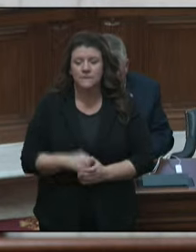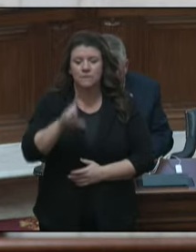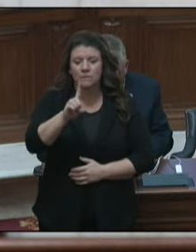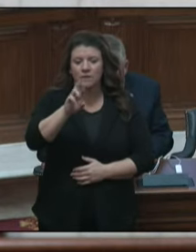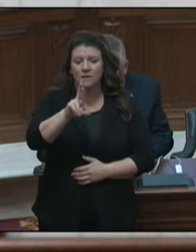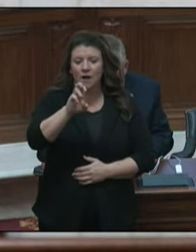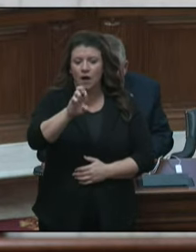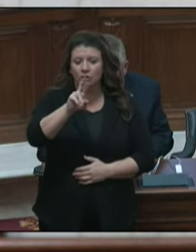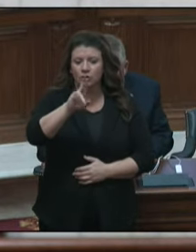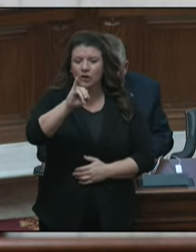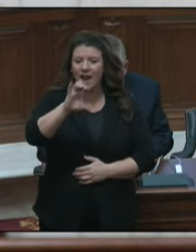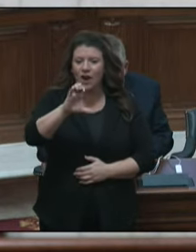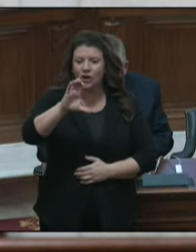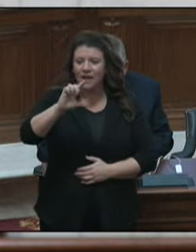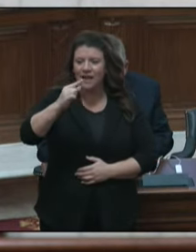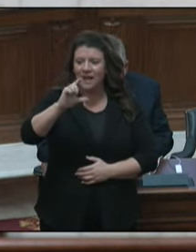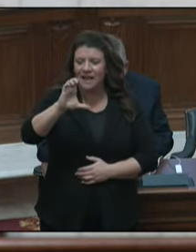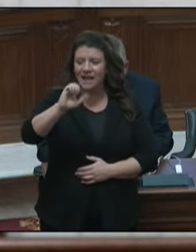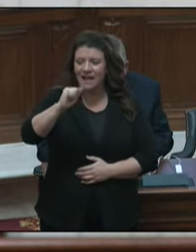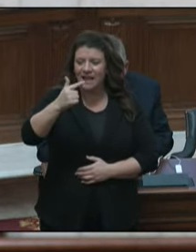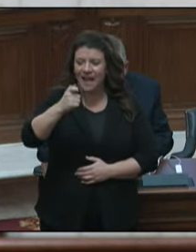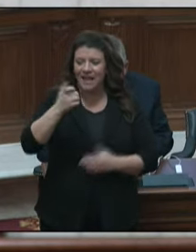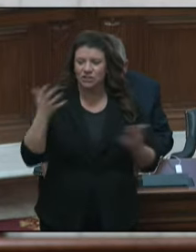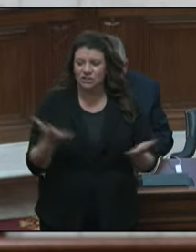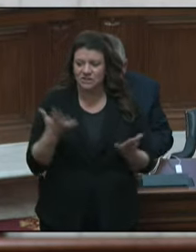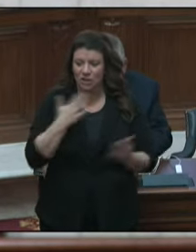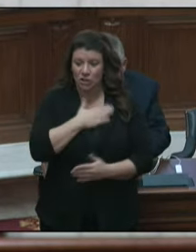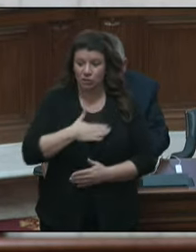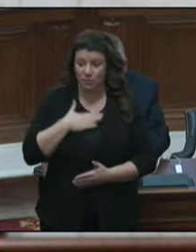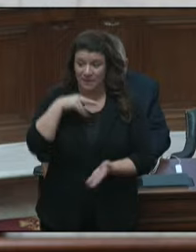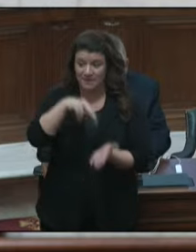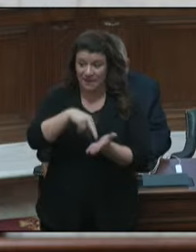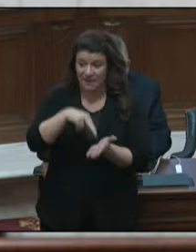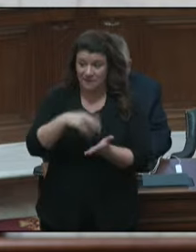Eric Cage with us here, and if you could please stand.